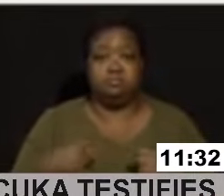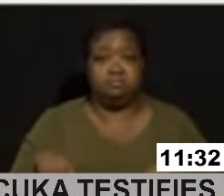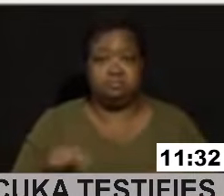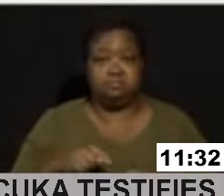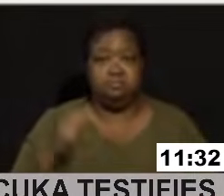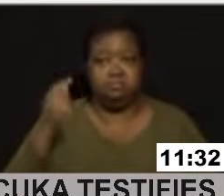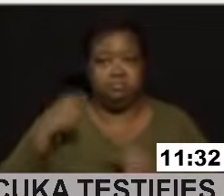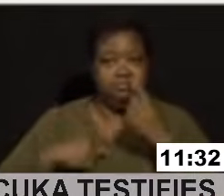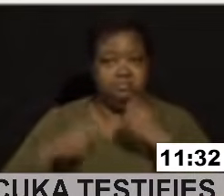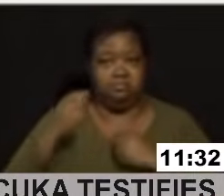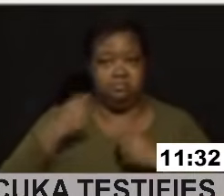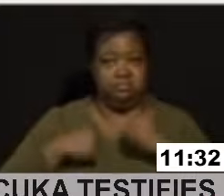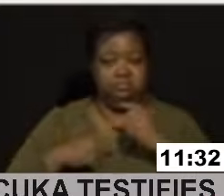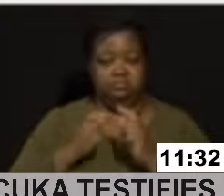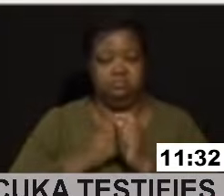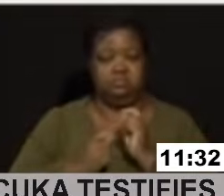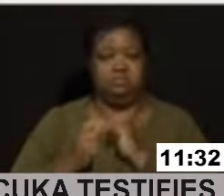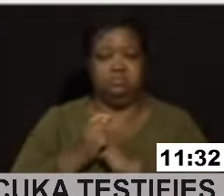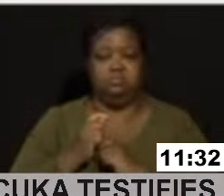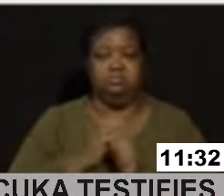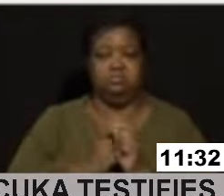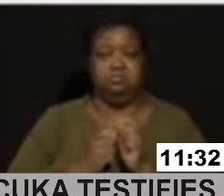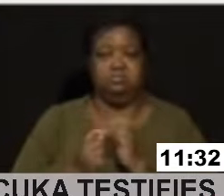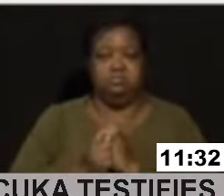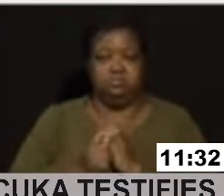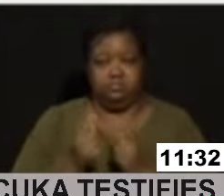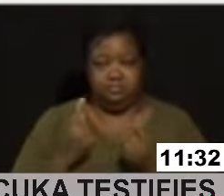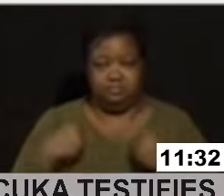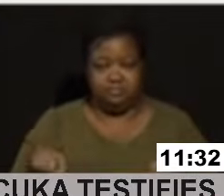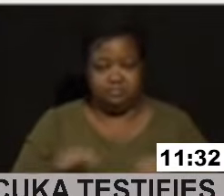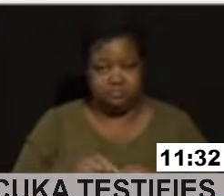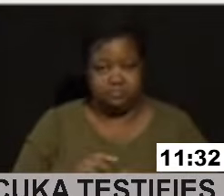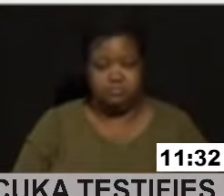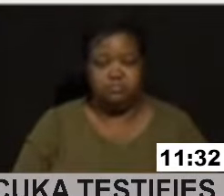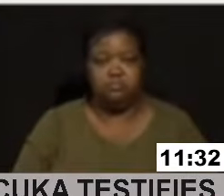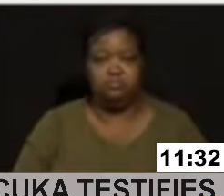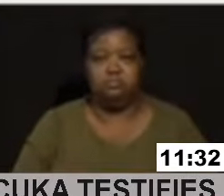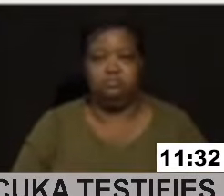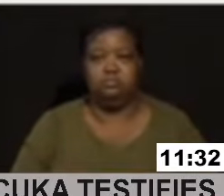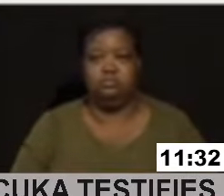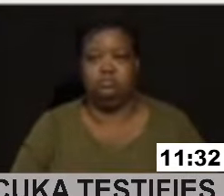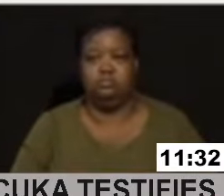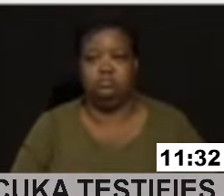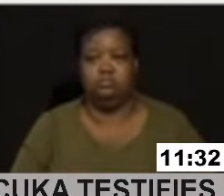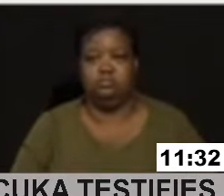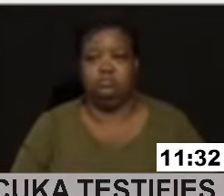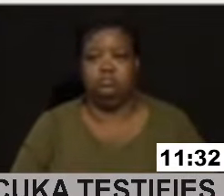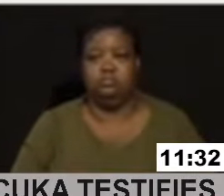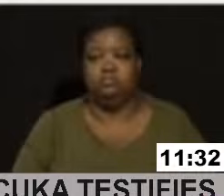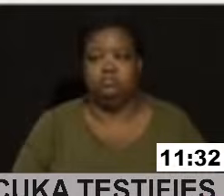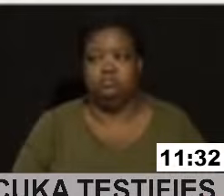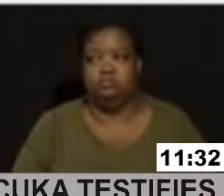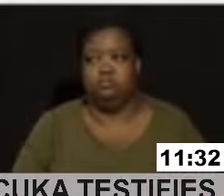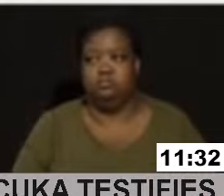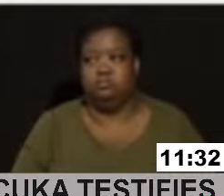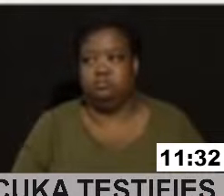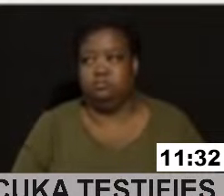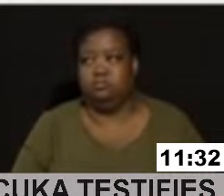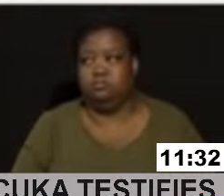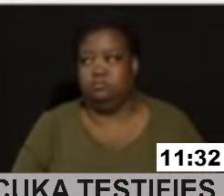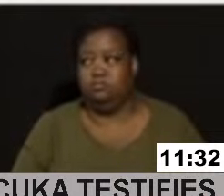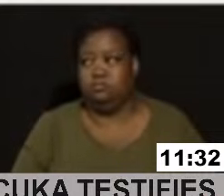when we were waging the struggle. And so I had